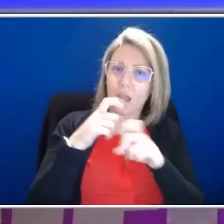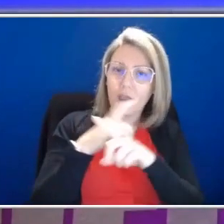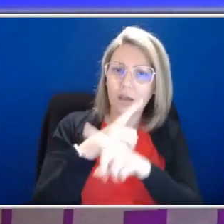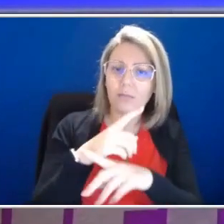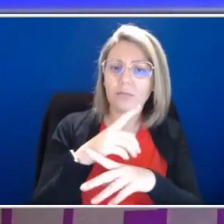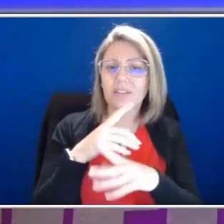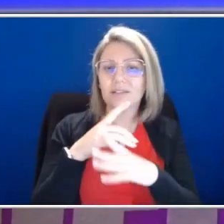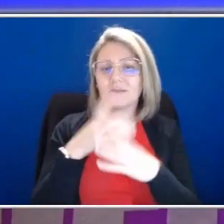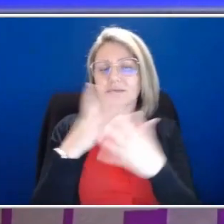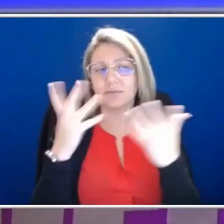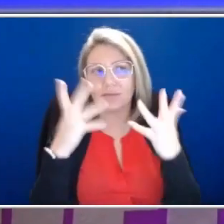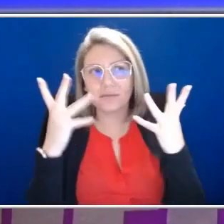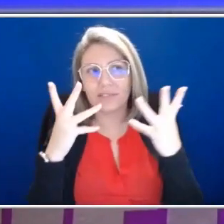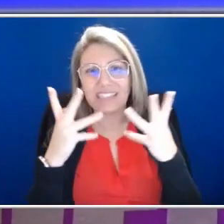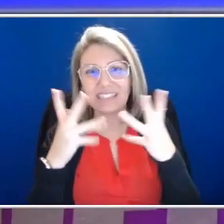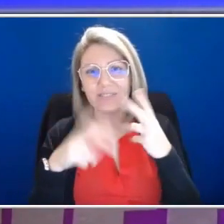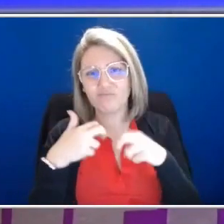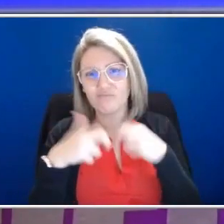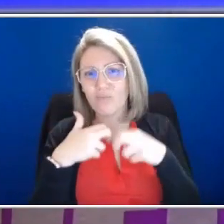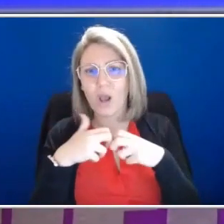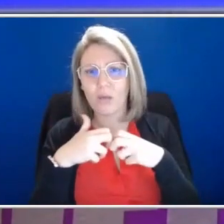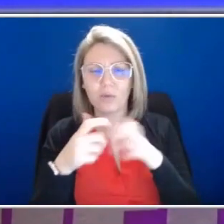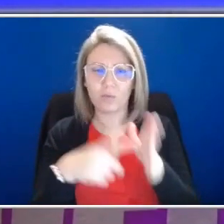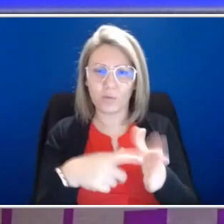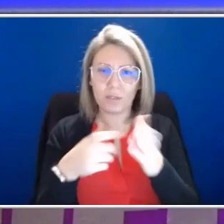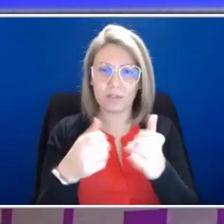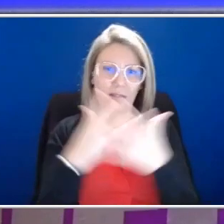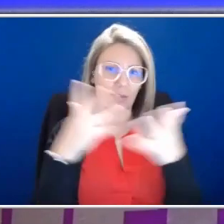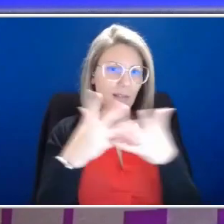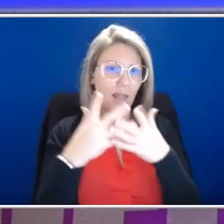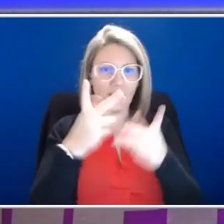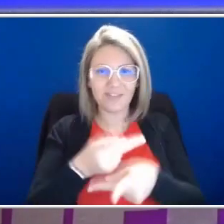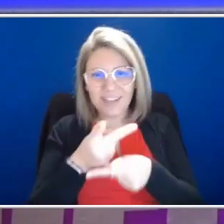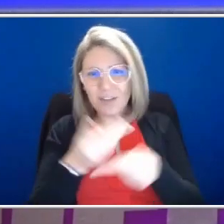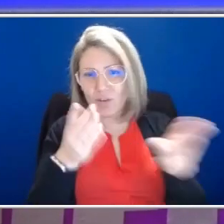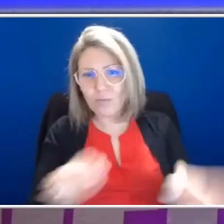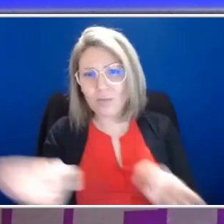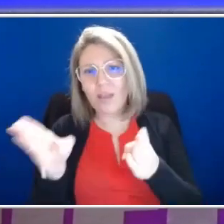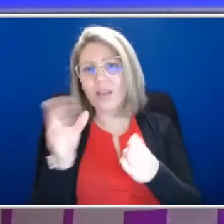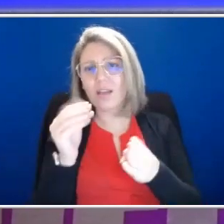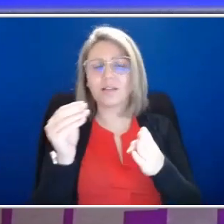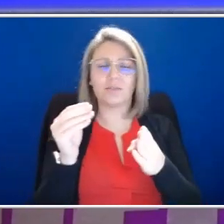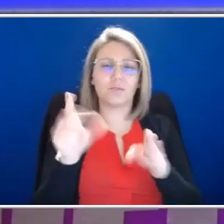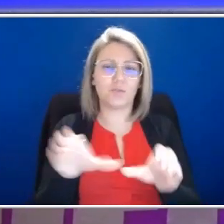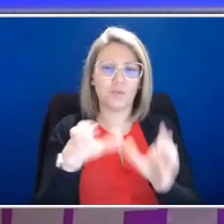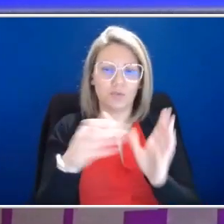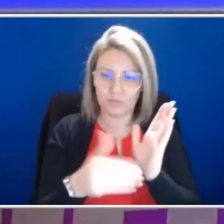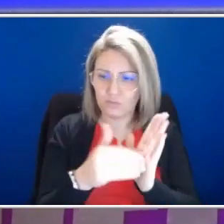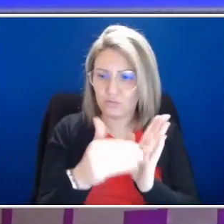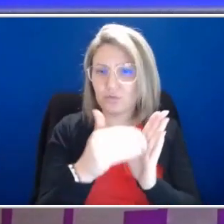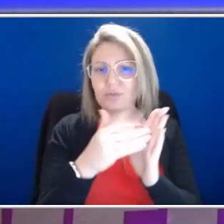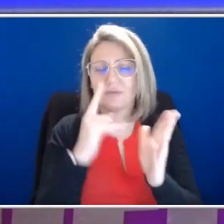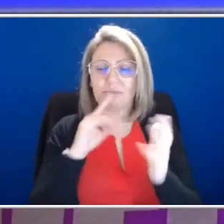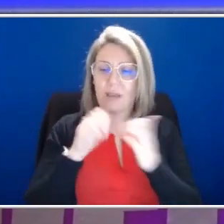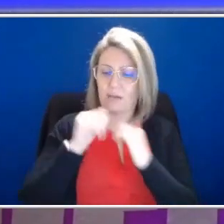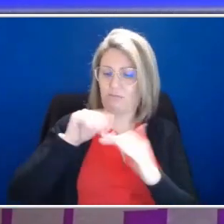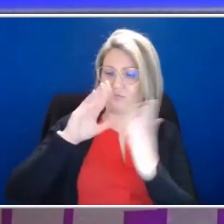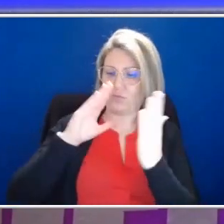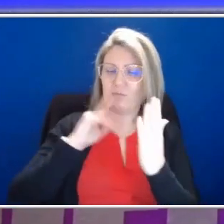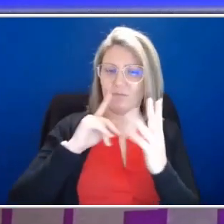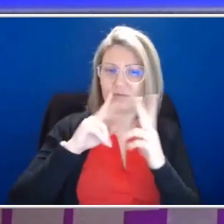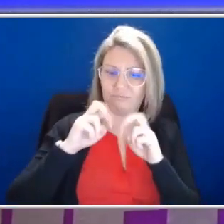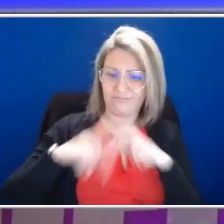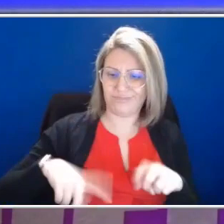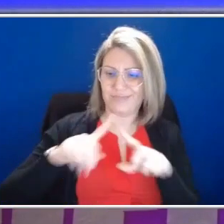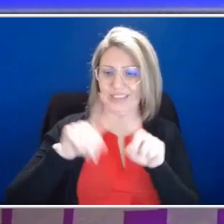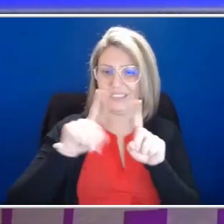nuanced problem that requires a lot of careful planning. And so, we do this routinely, and the way I approach it is really just to break it down into different components so that